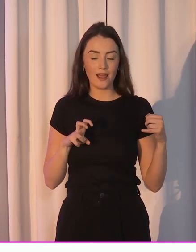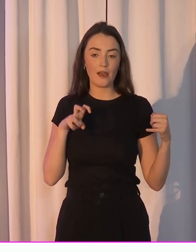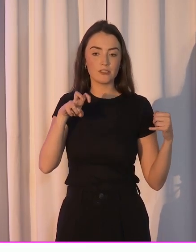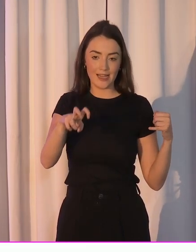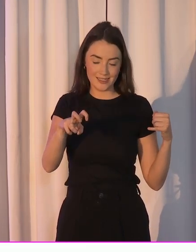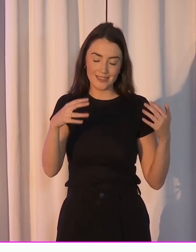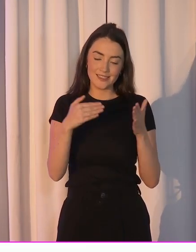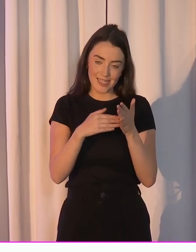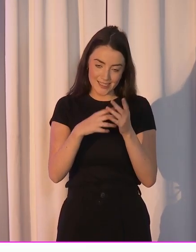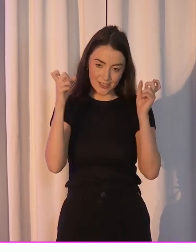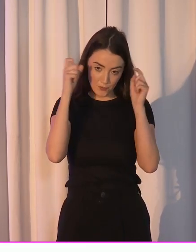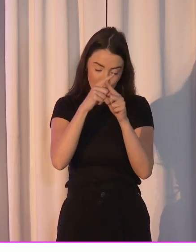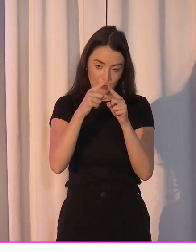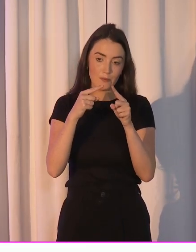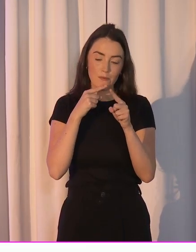to be difficult.